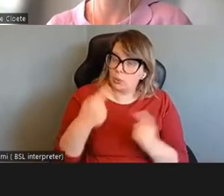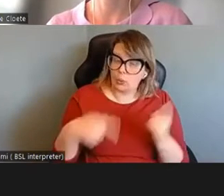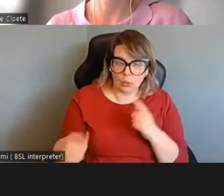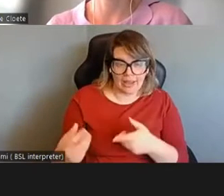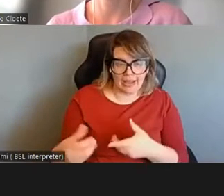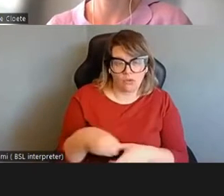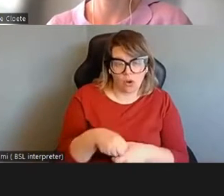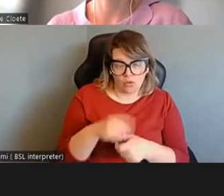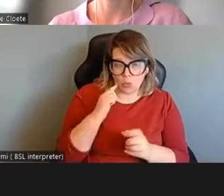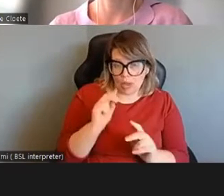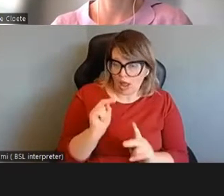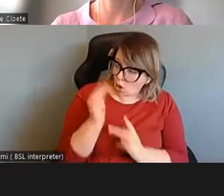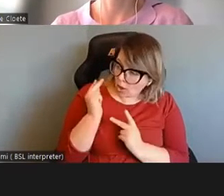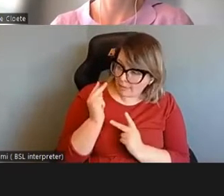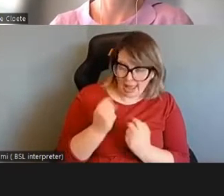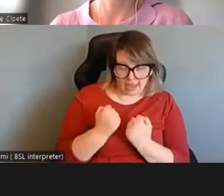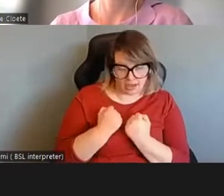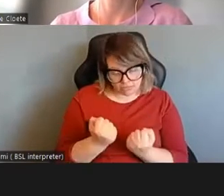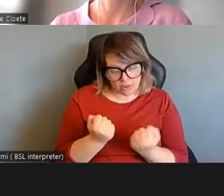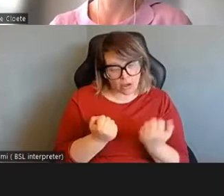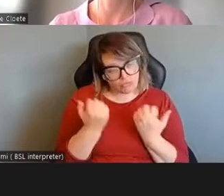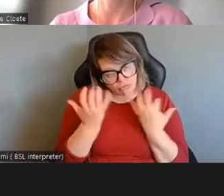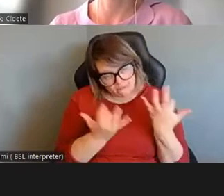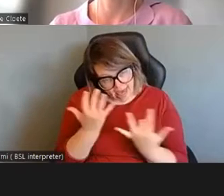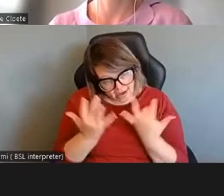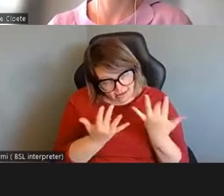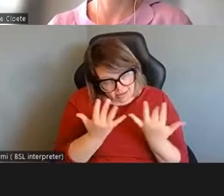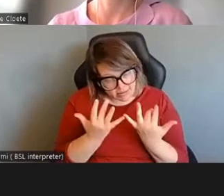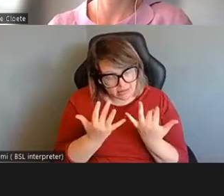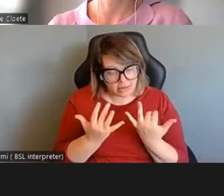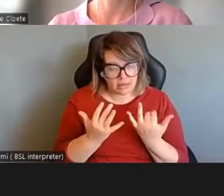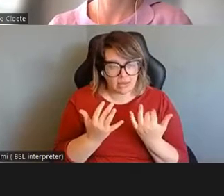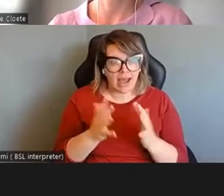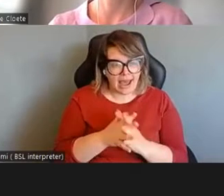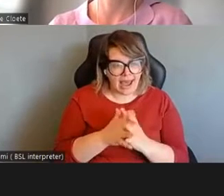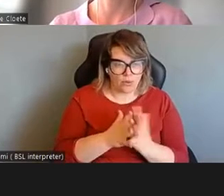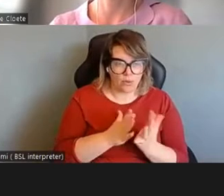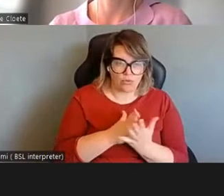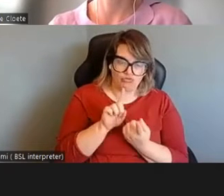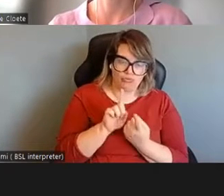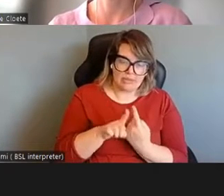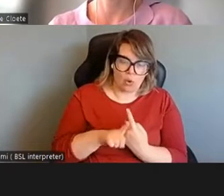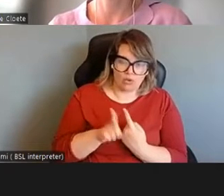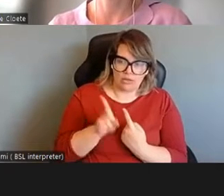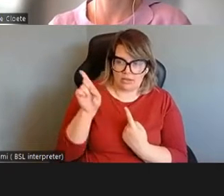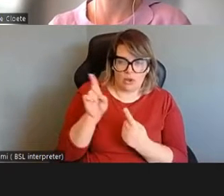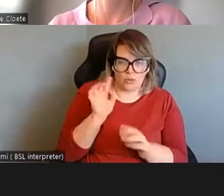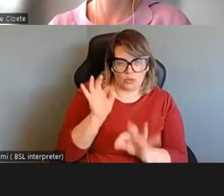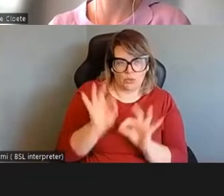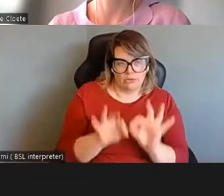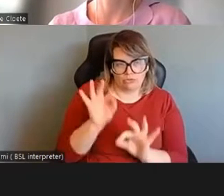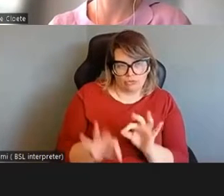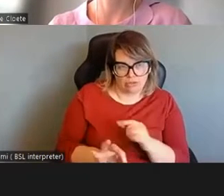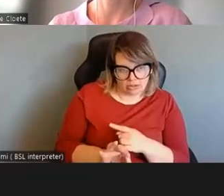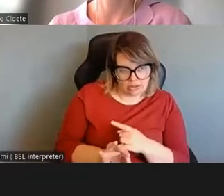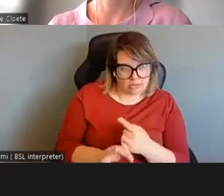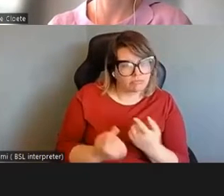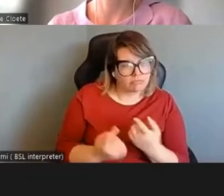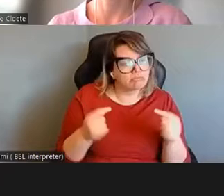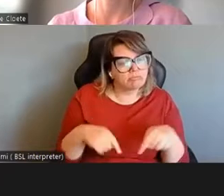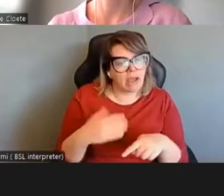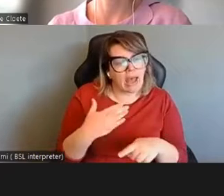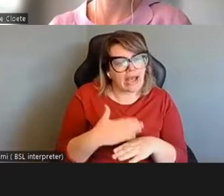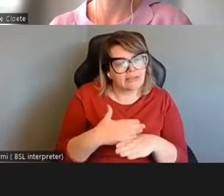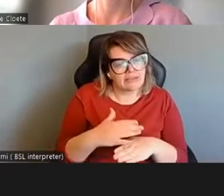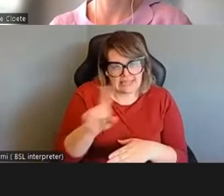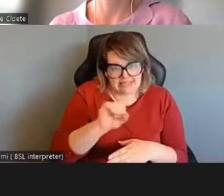the activity they participated in by responding to the following guide questions. Why are we doing